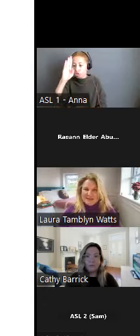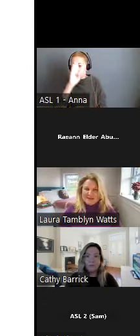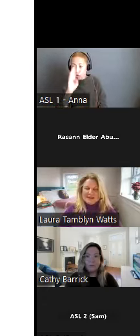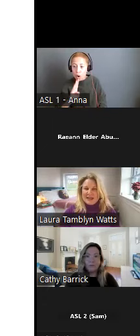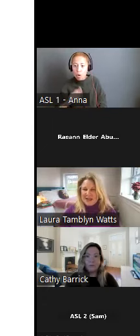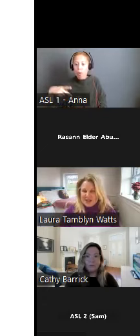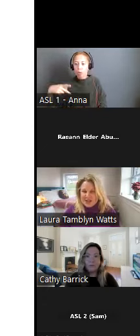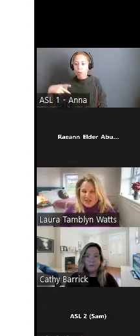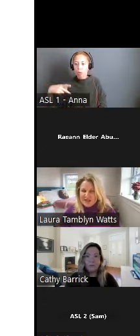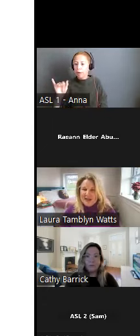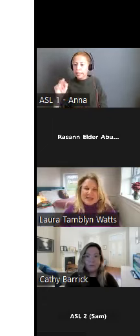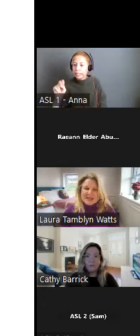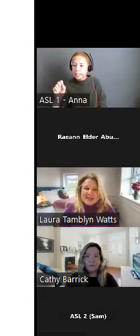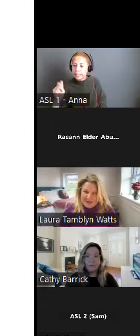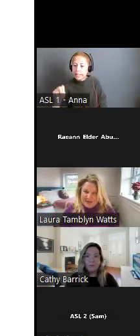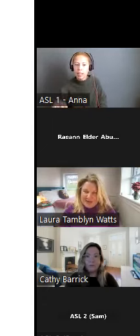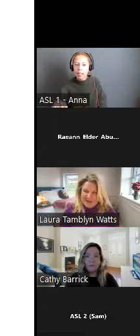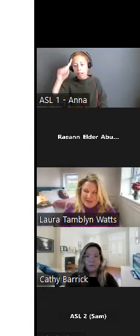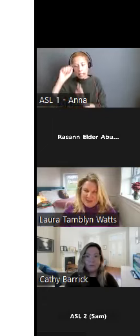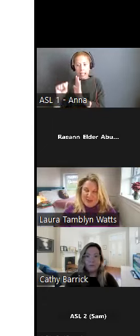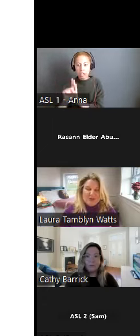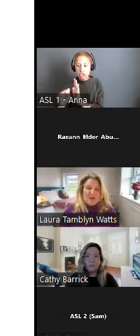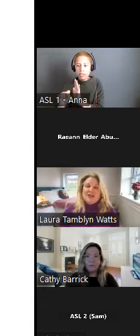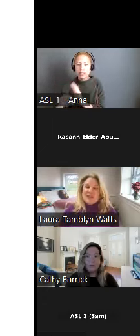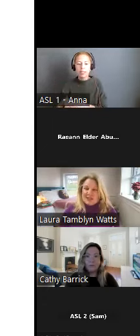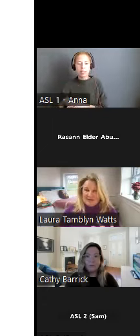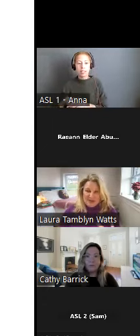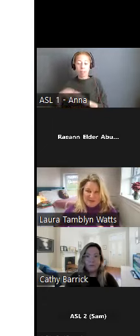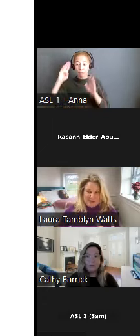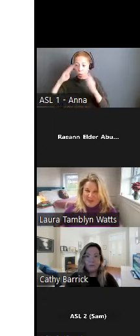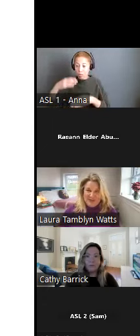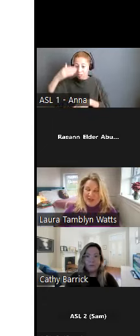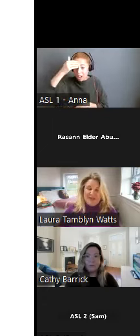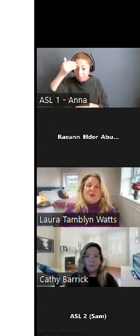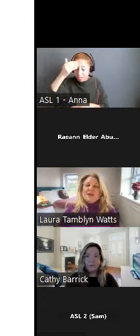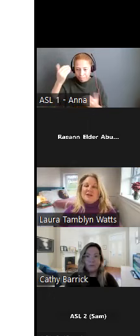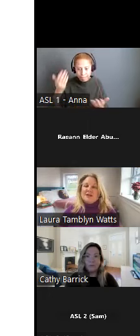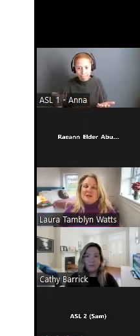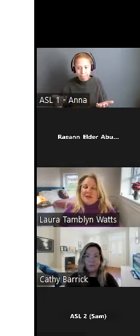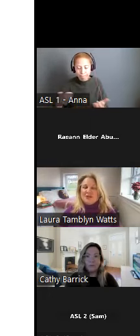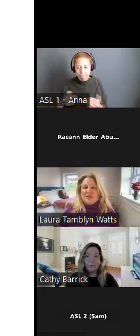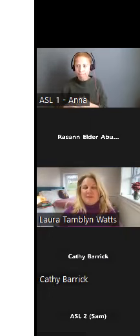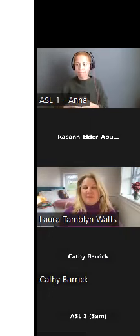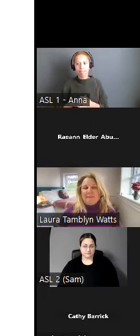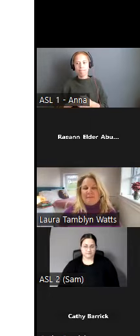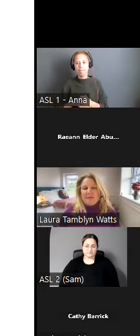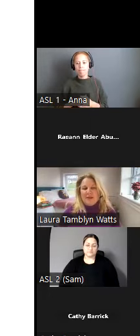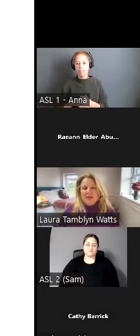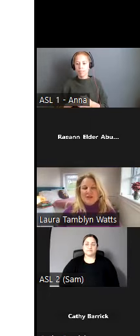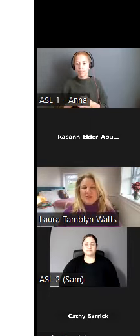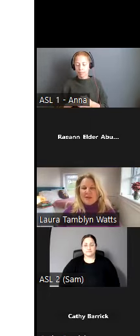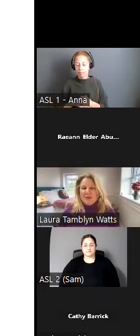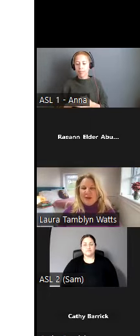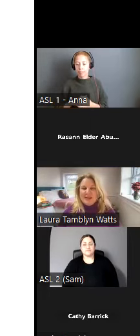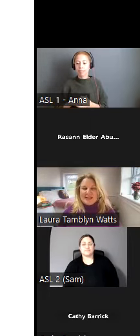Parkinson's, concussions, lots of other things. So neurologists don't specifically focus on dementia.